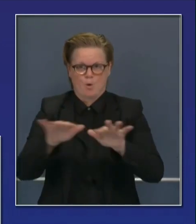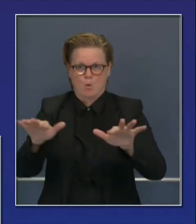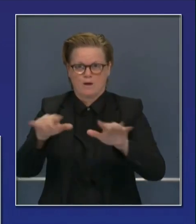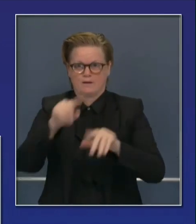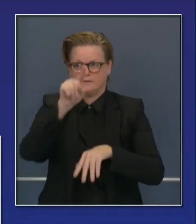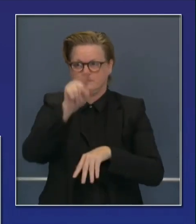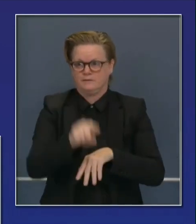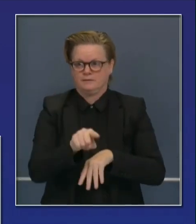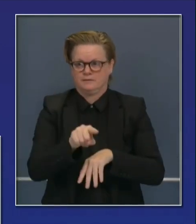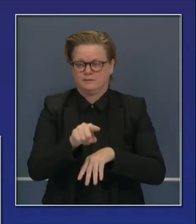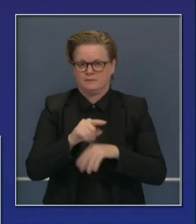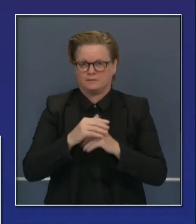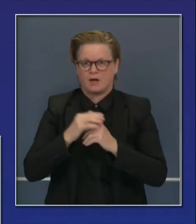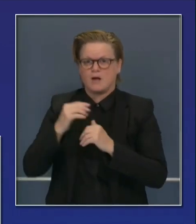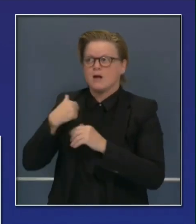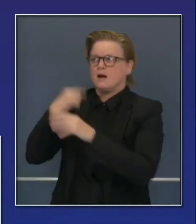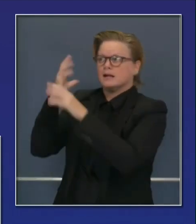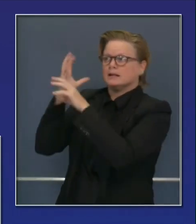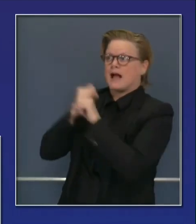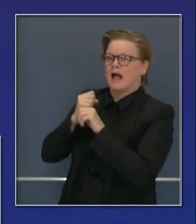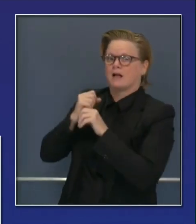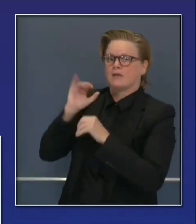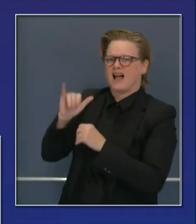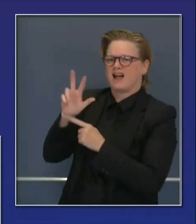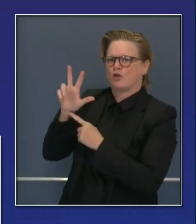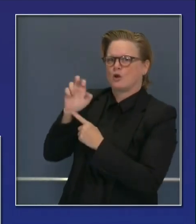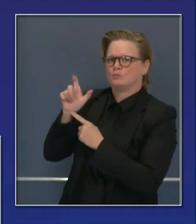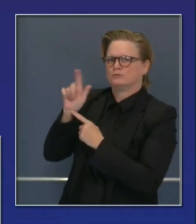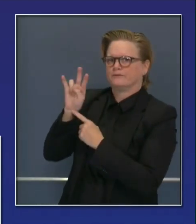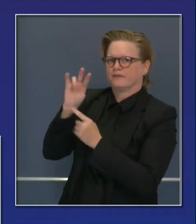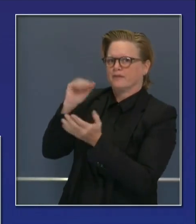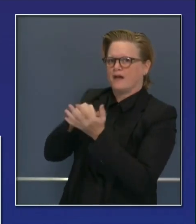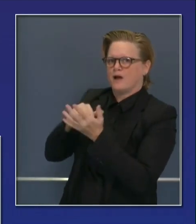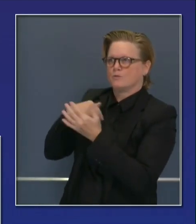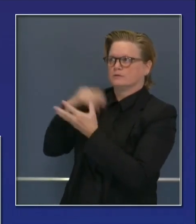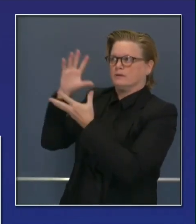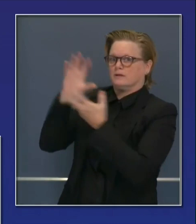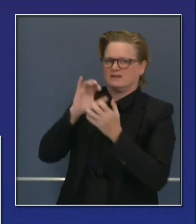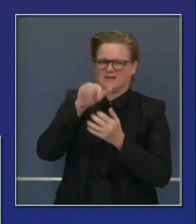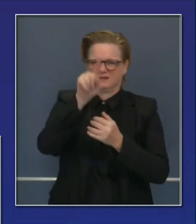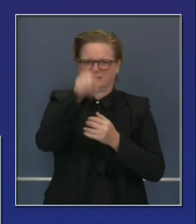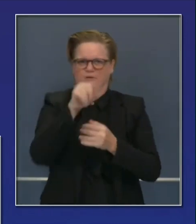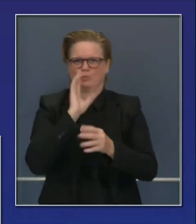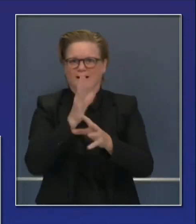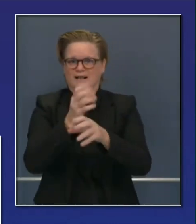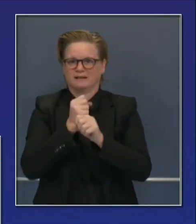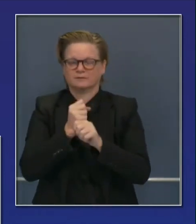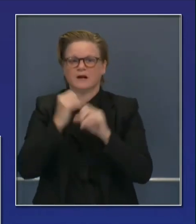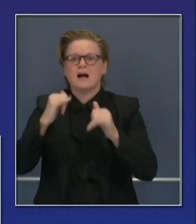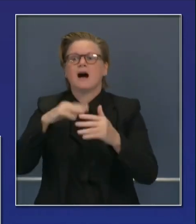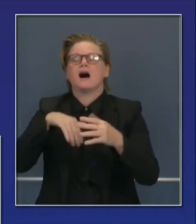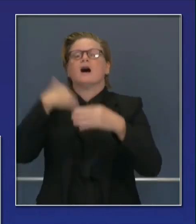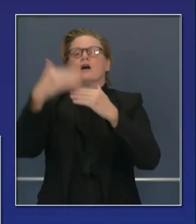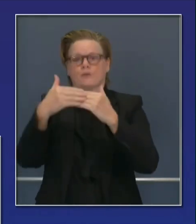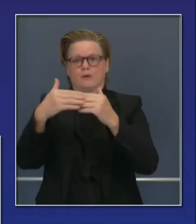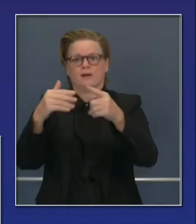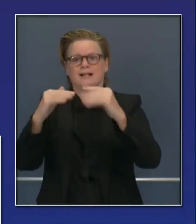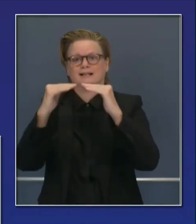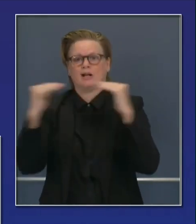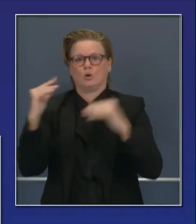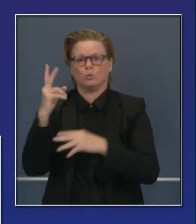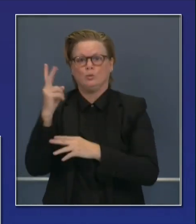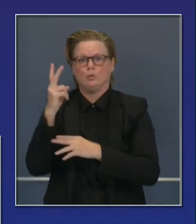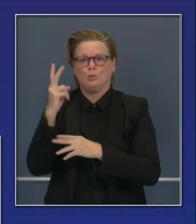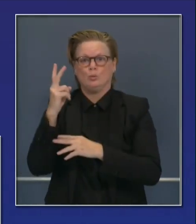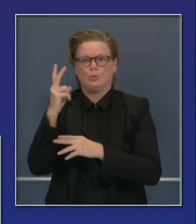available doses, 327,000. Here's tier 2. intermediate care facilities, home health